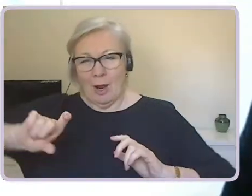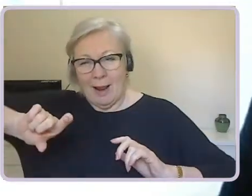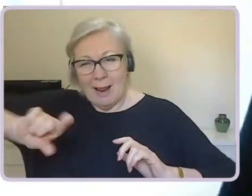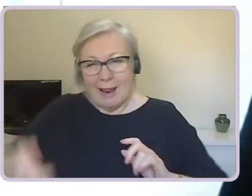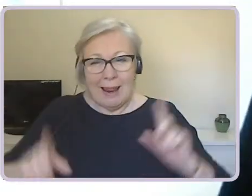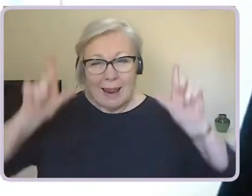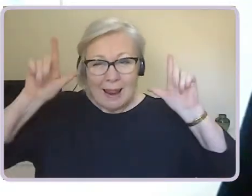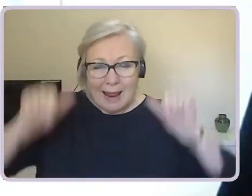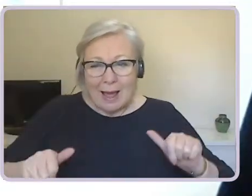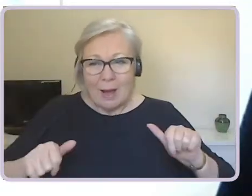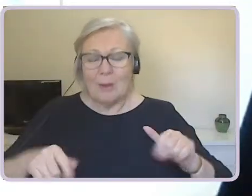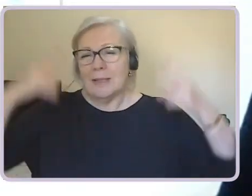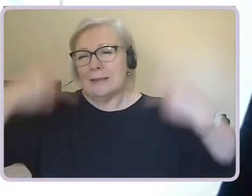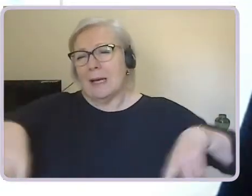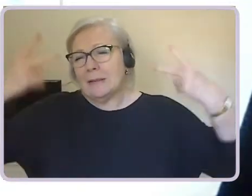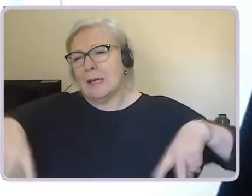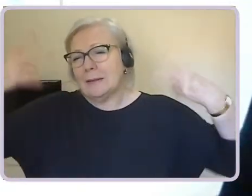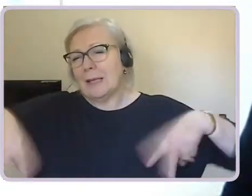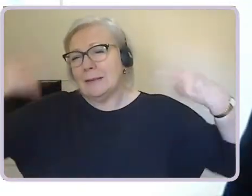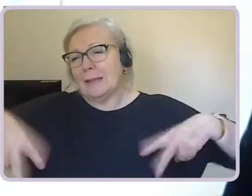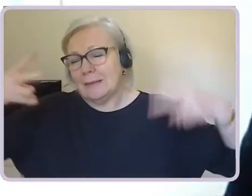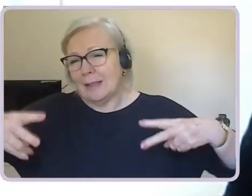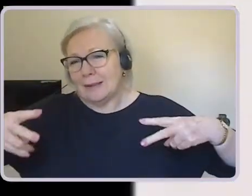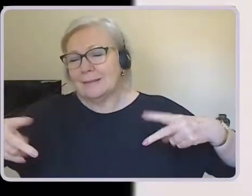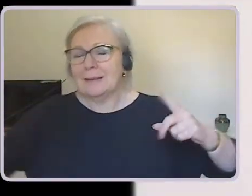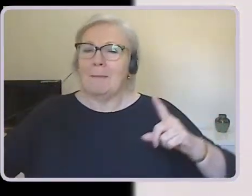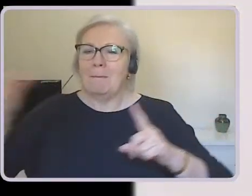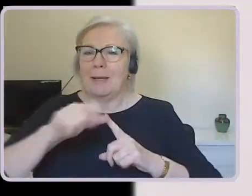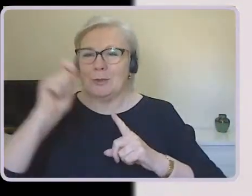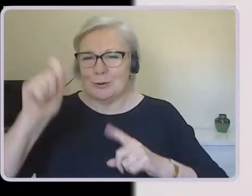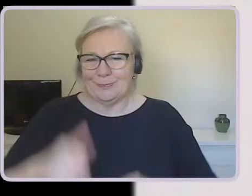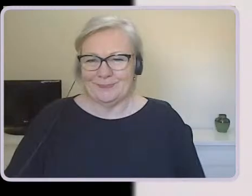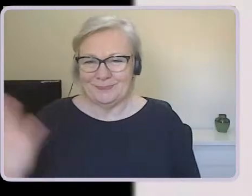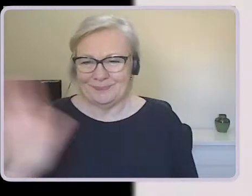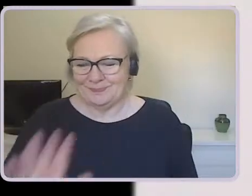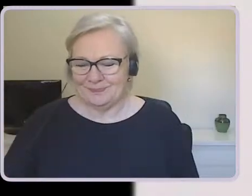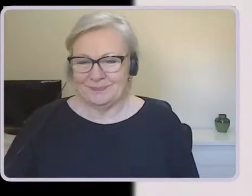in your spaces, and we'll see you back shortly.